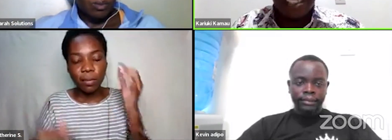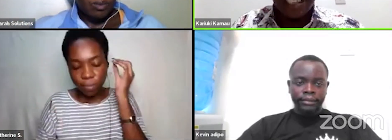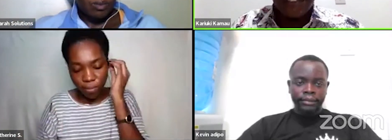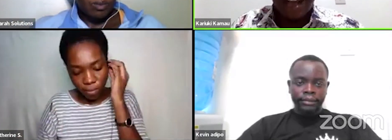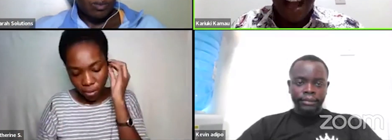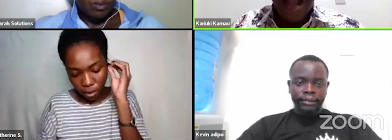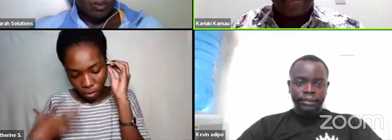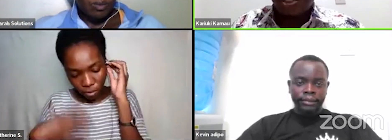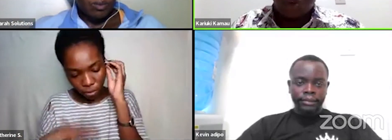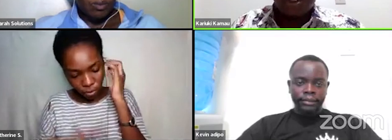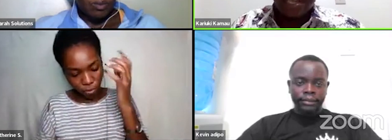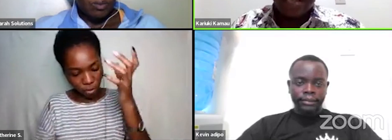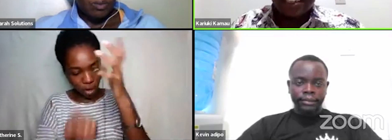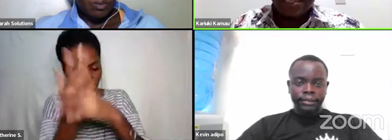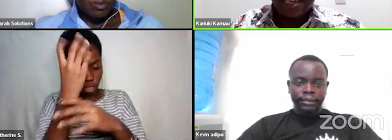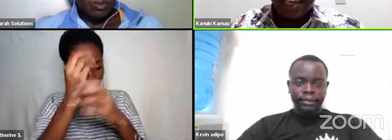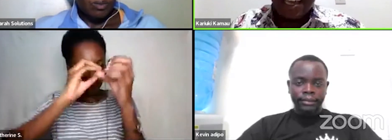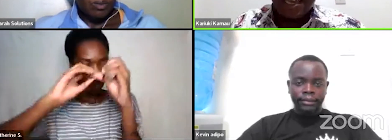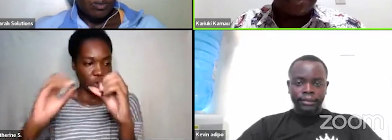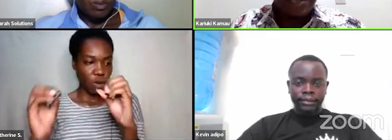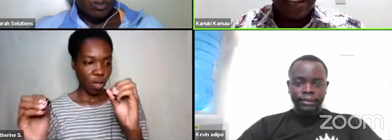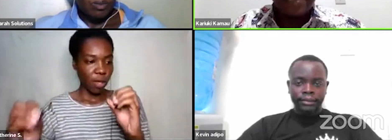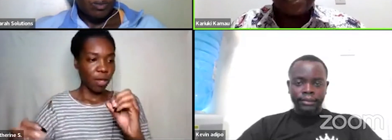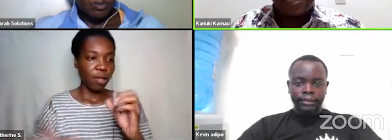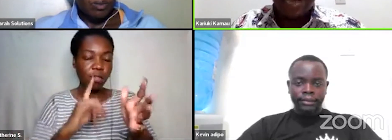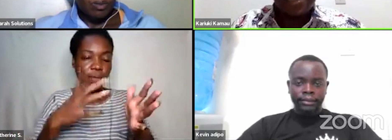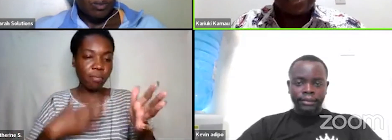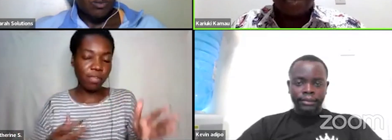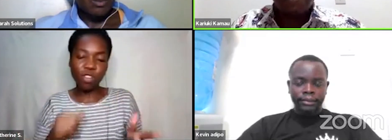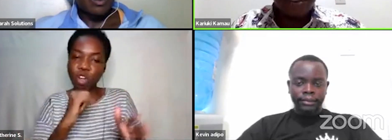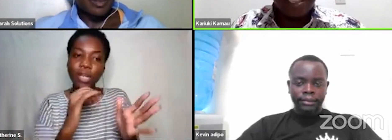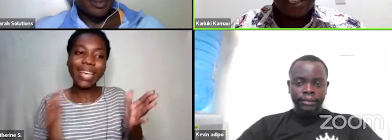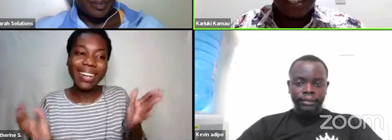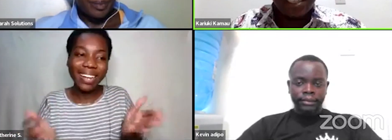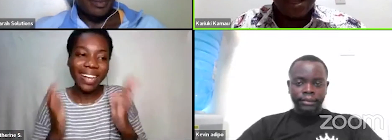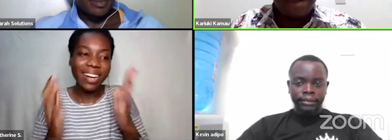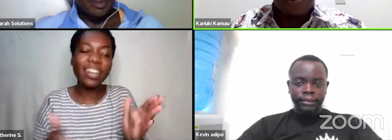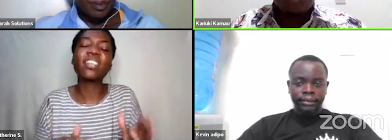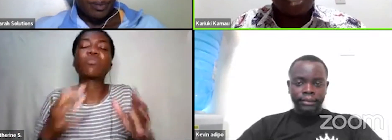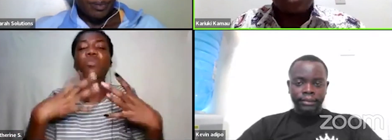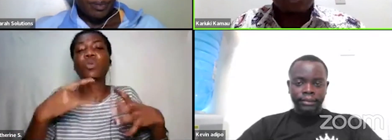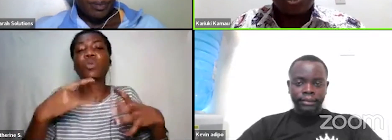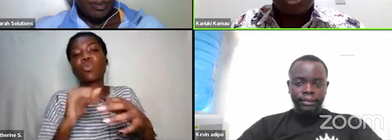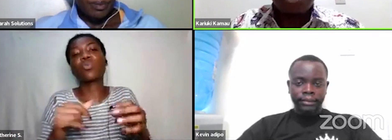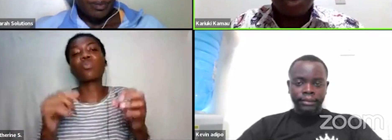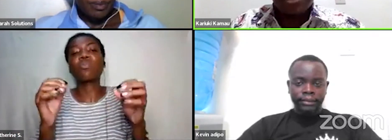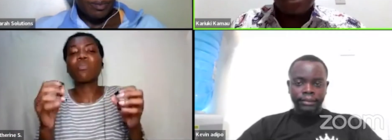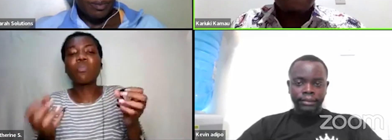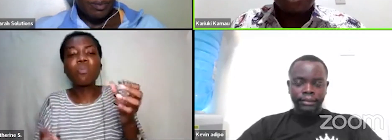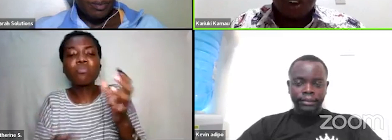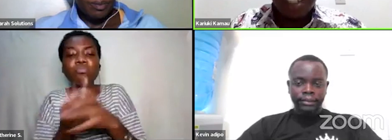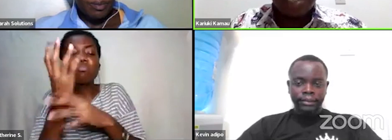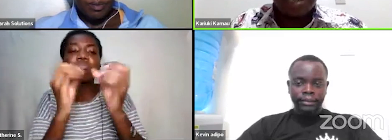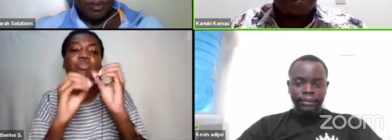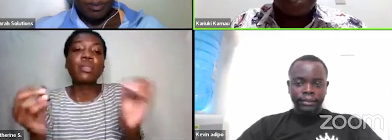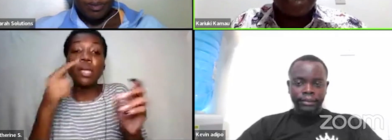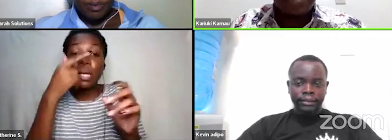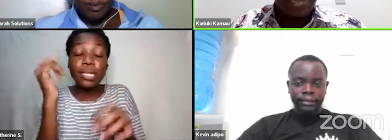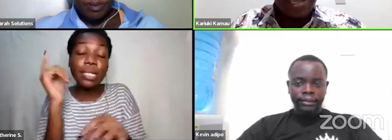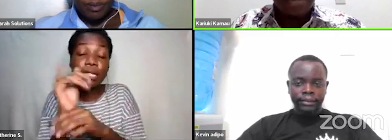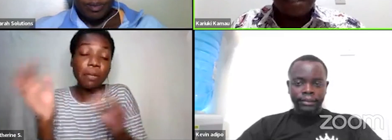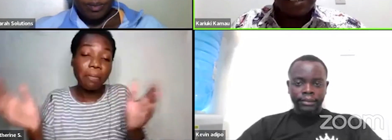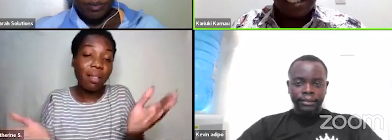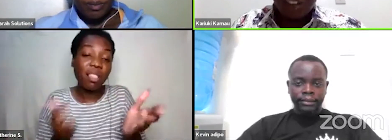being productive. I don't encourage non-productivity, because this is what is bringing mediocrity in